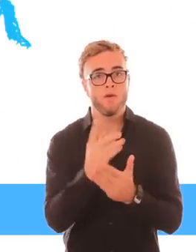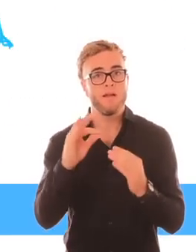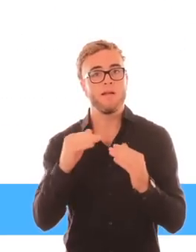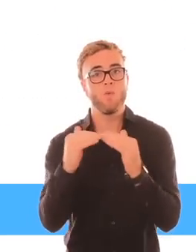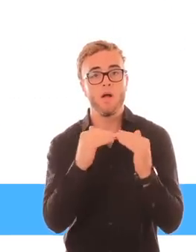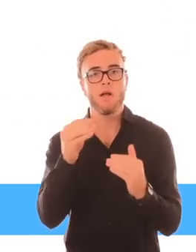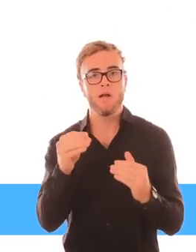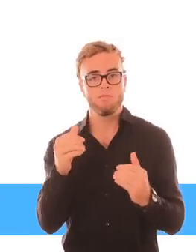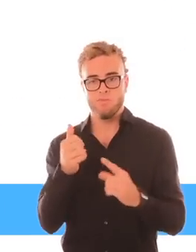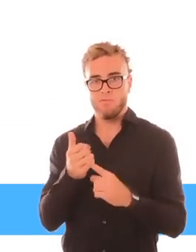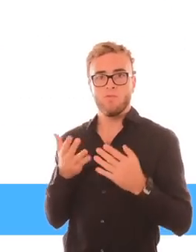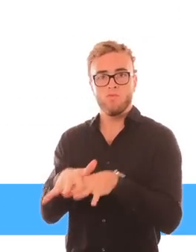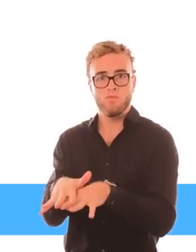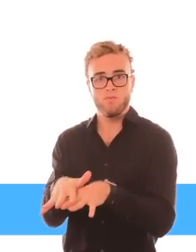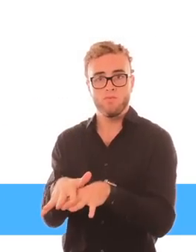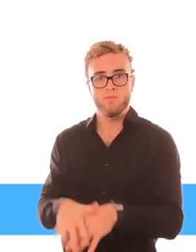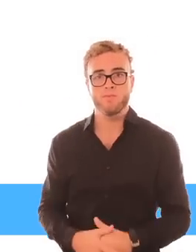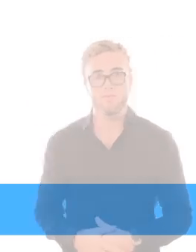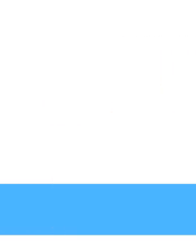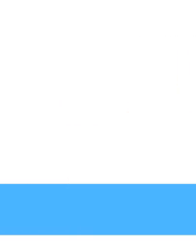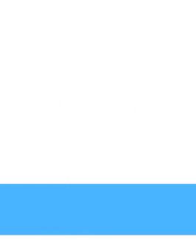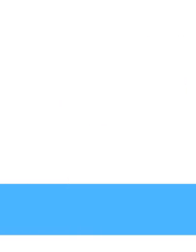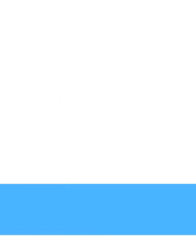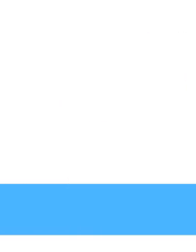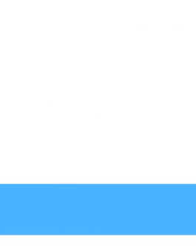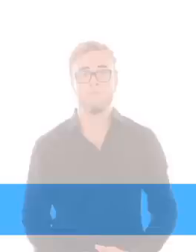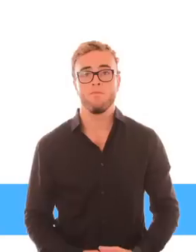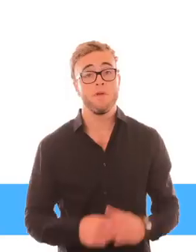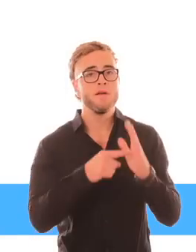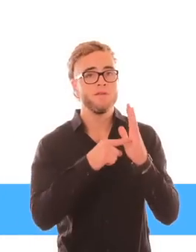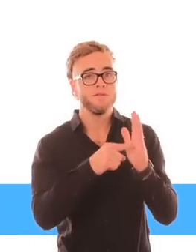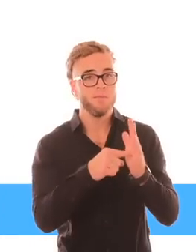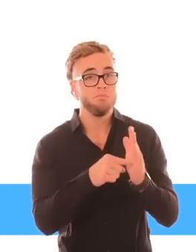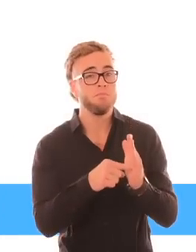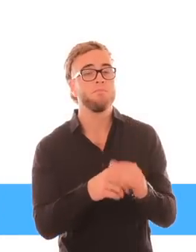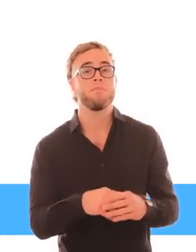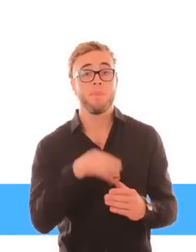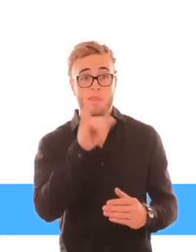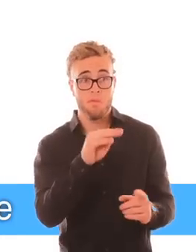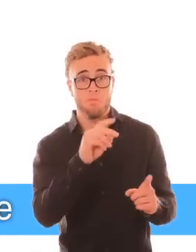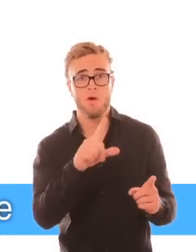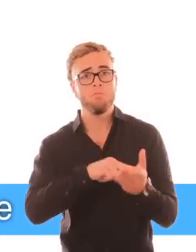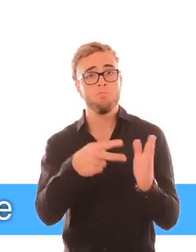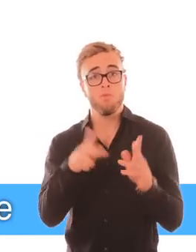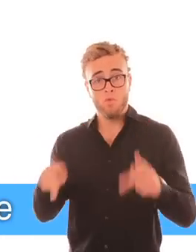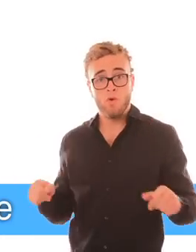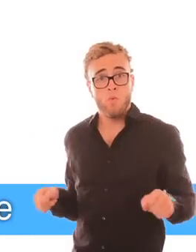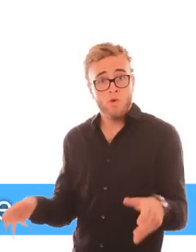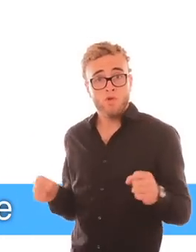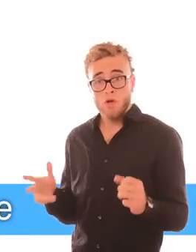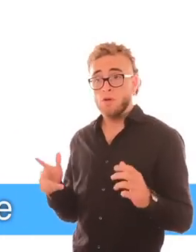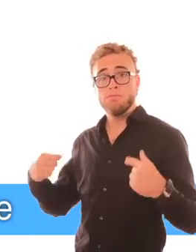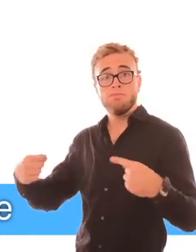It promotes equal rights and opportunities and social inclusion. According to this model, if a person in a wheelchair is unable to reach a